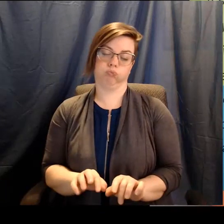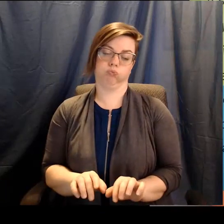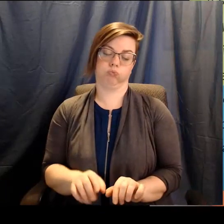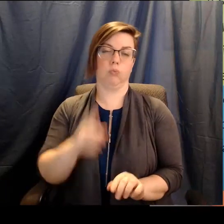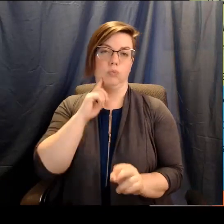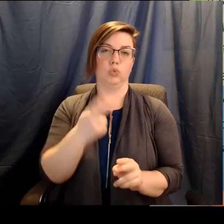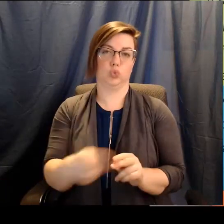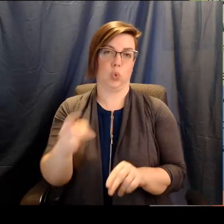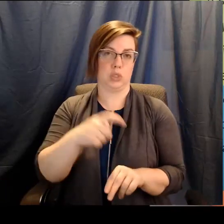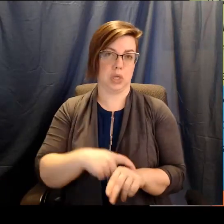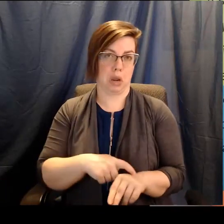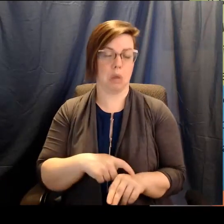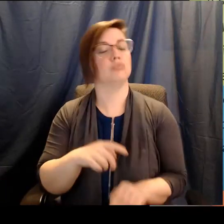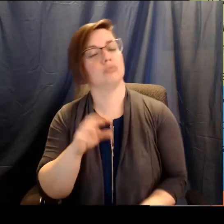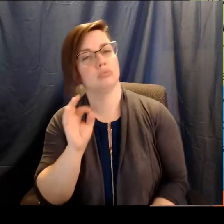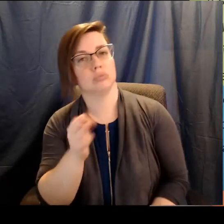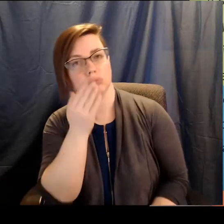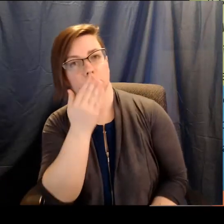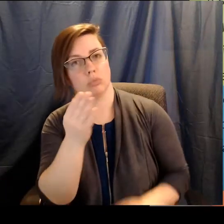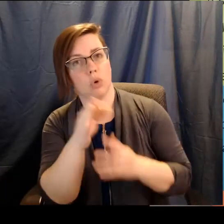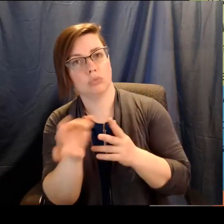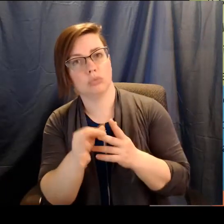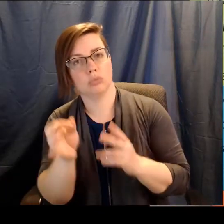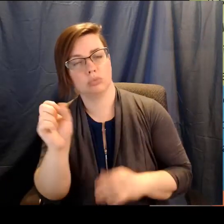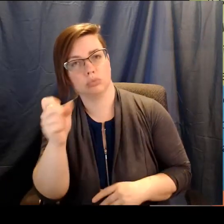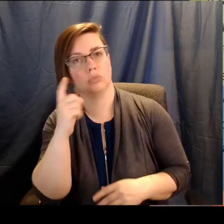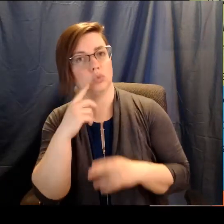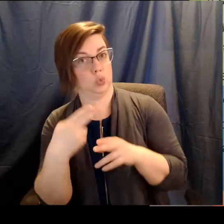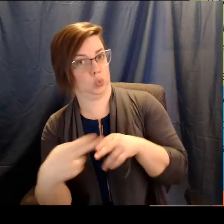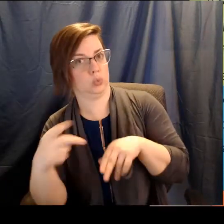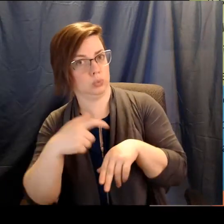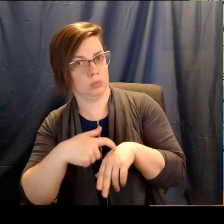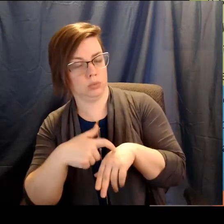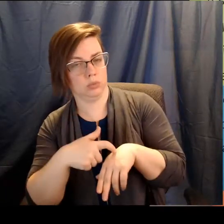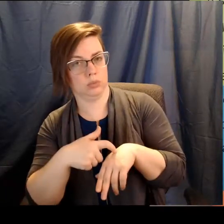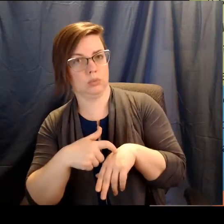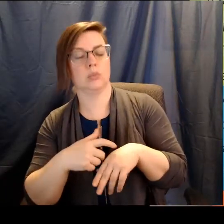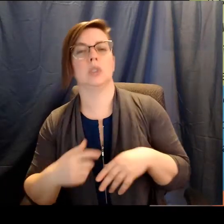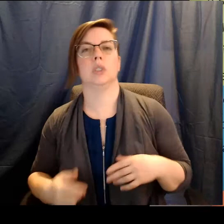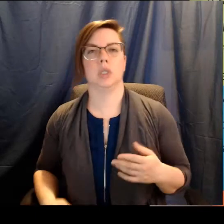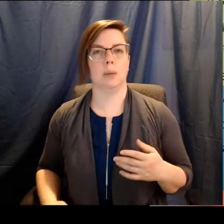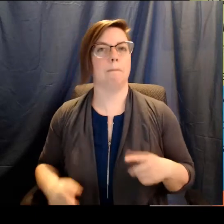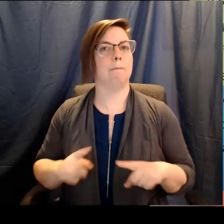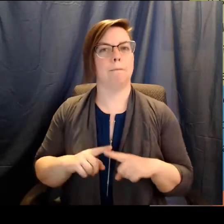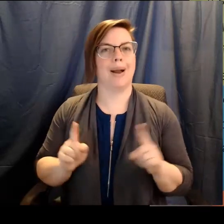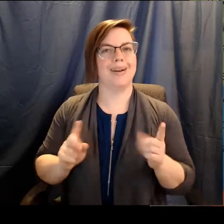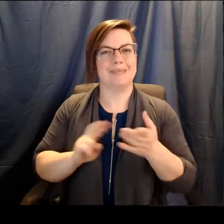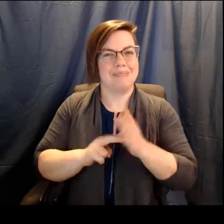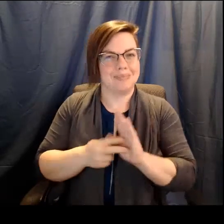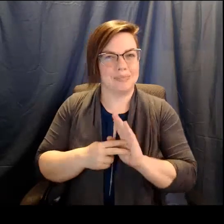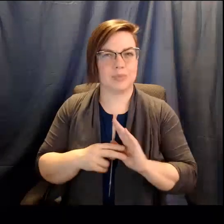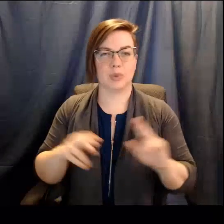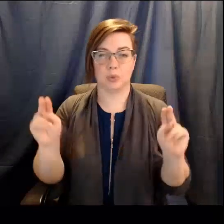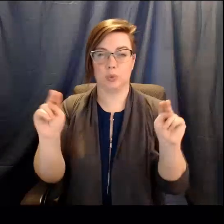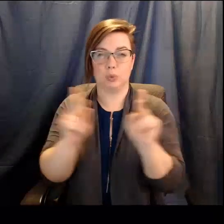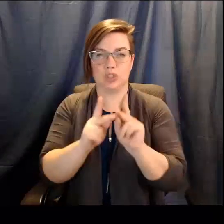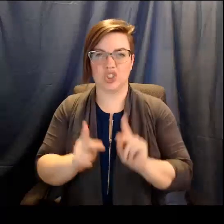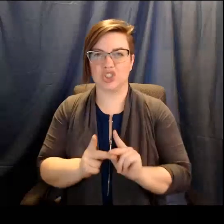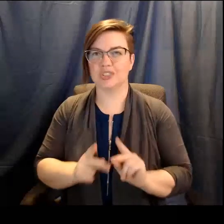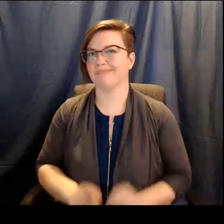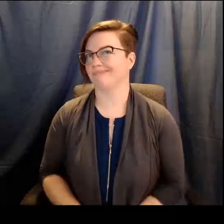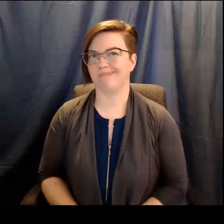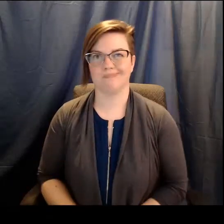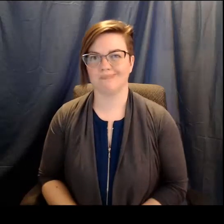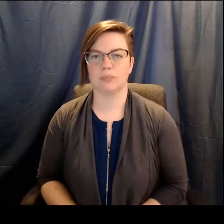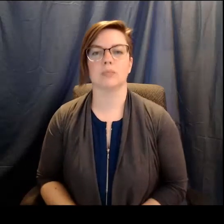up though is that you're not going to be working in a neutral position really at all. So let's take a look at the picture